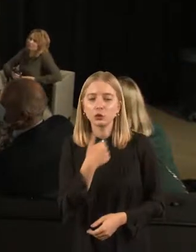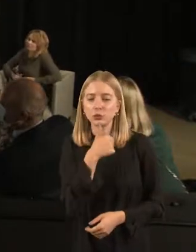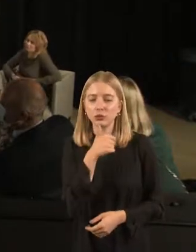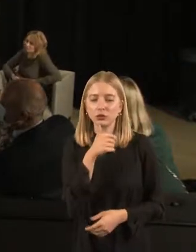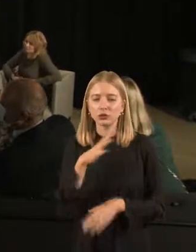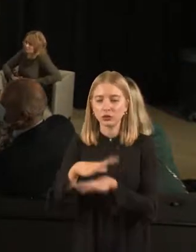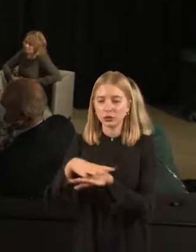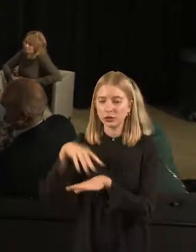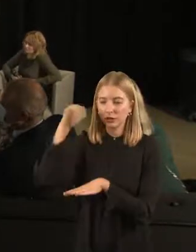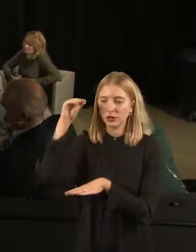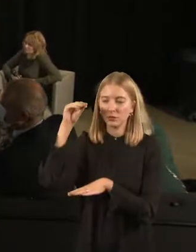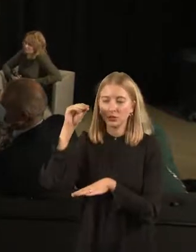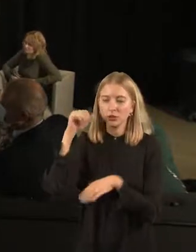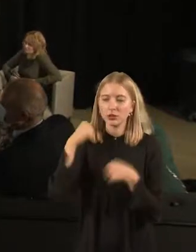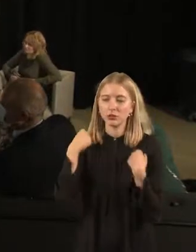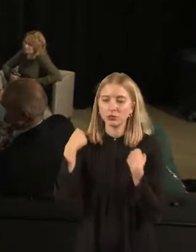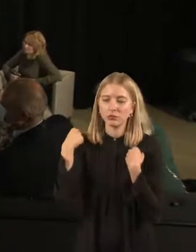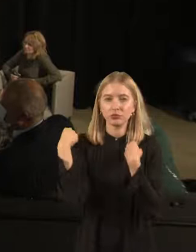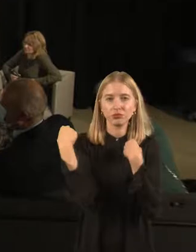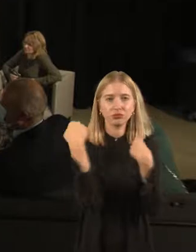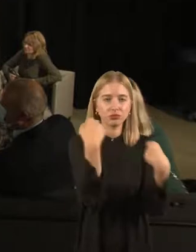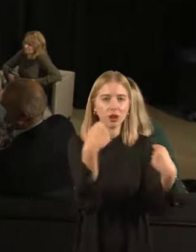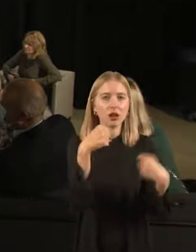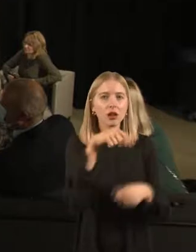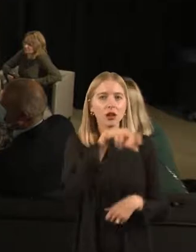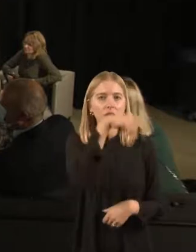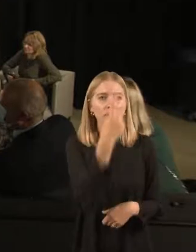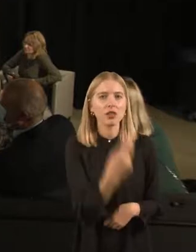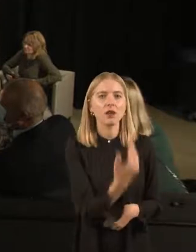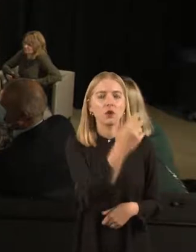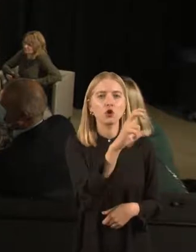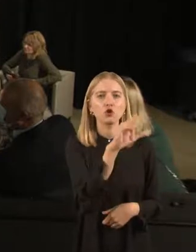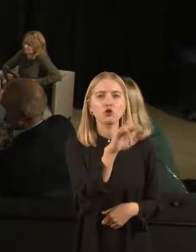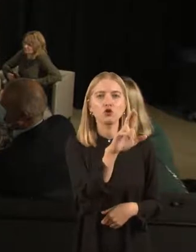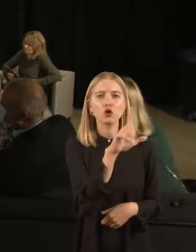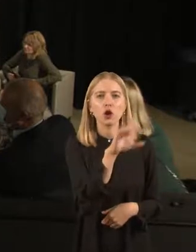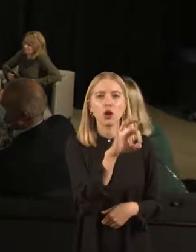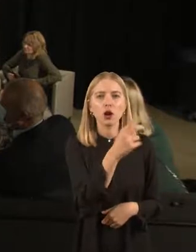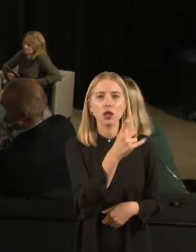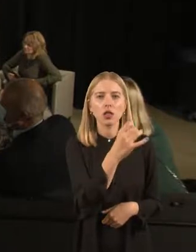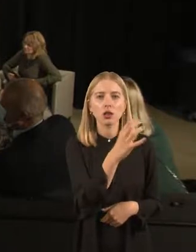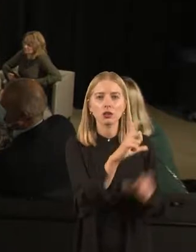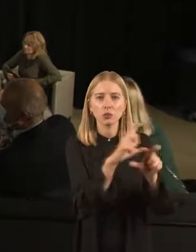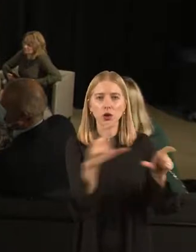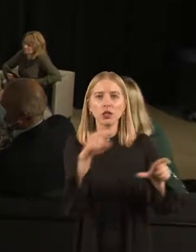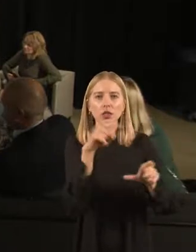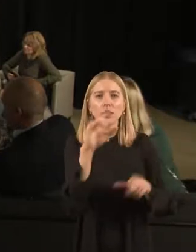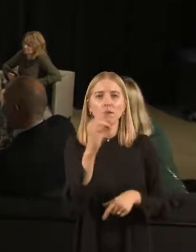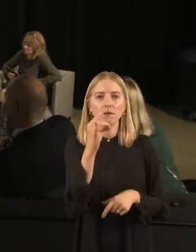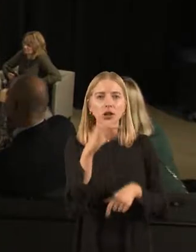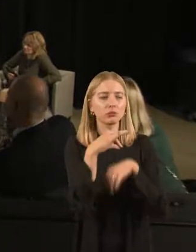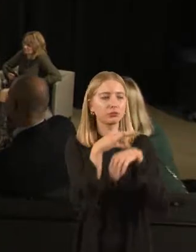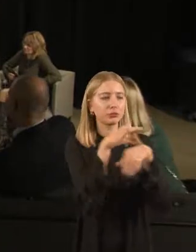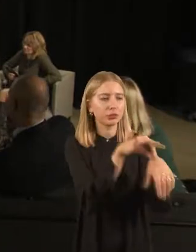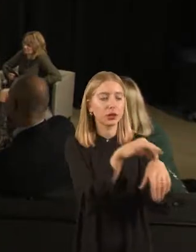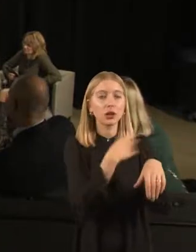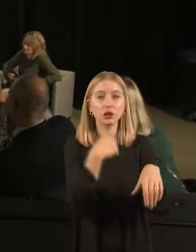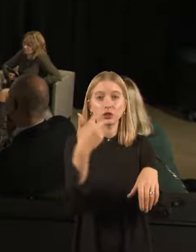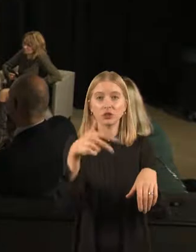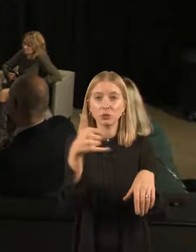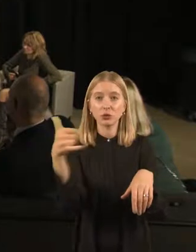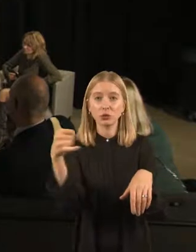from cars, for example, I take my child from the parliament